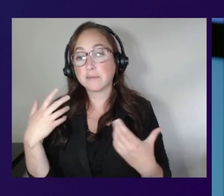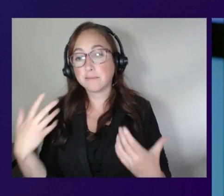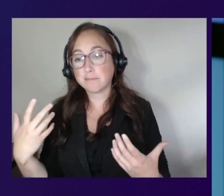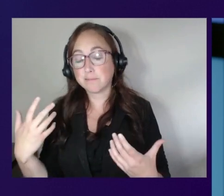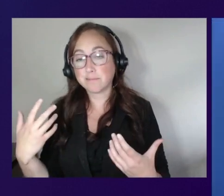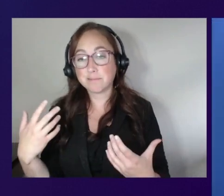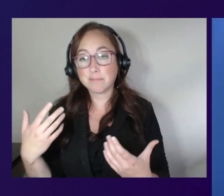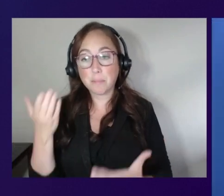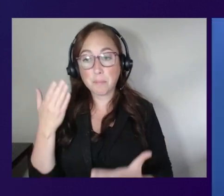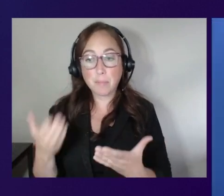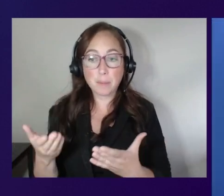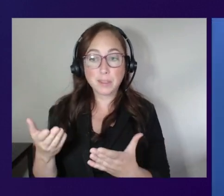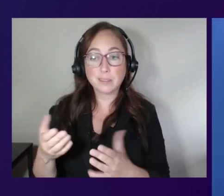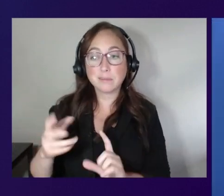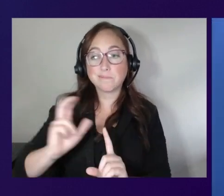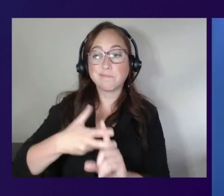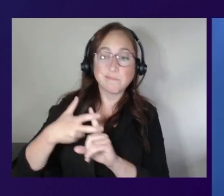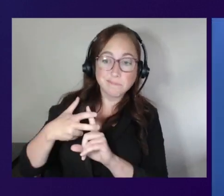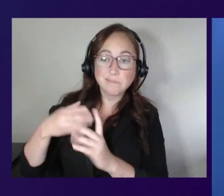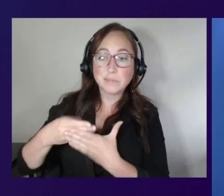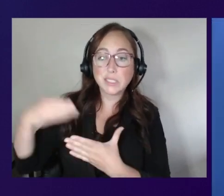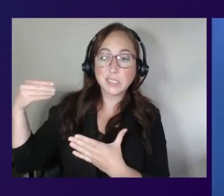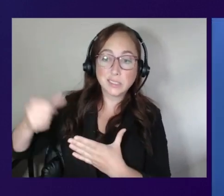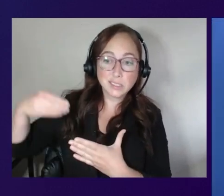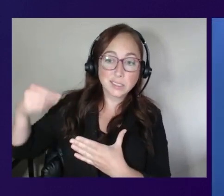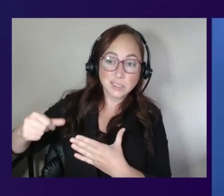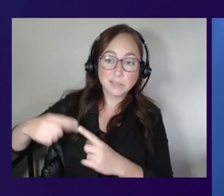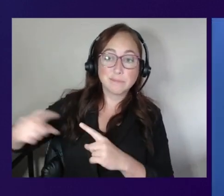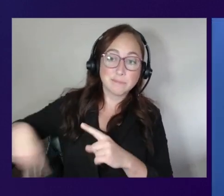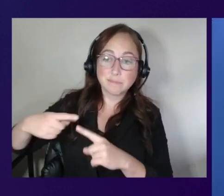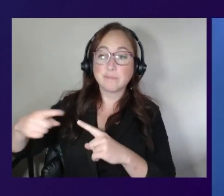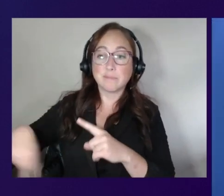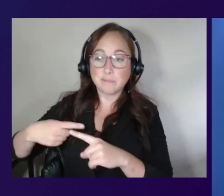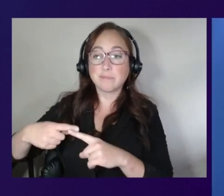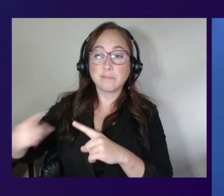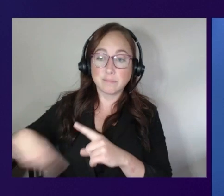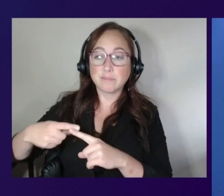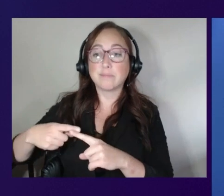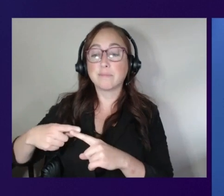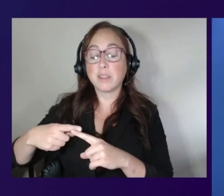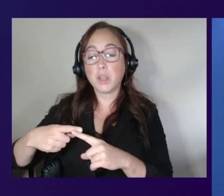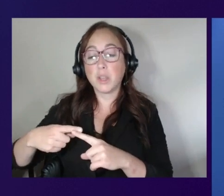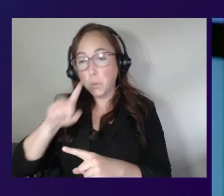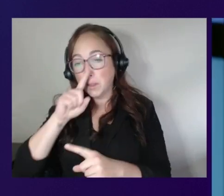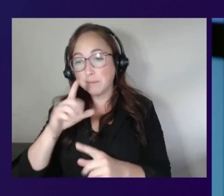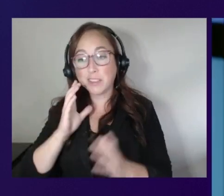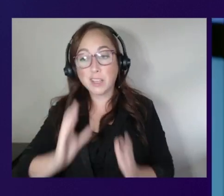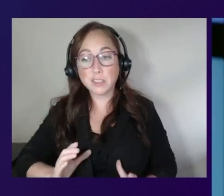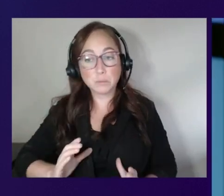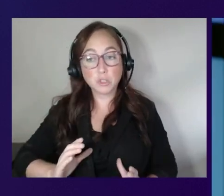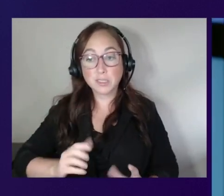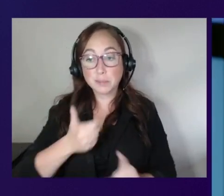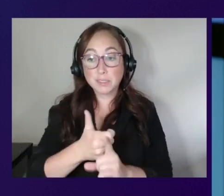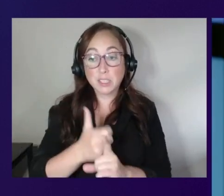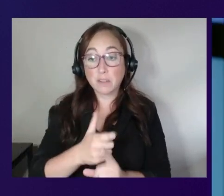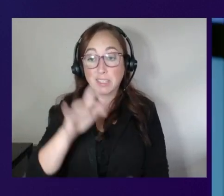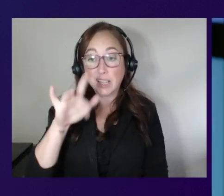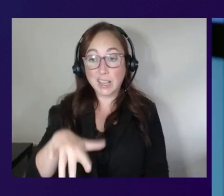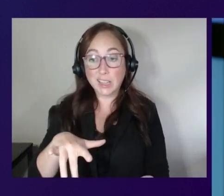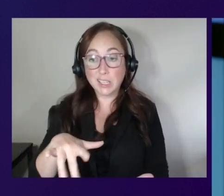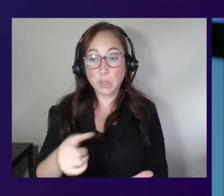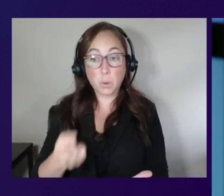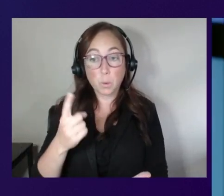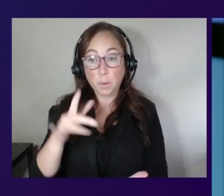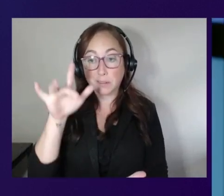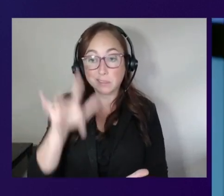procurement cycles, funding cycles, and all of that, customers really have to click one button. Right. Right. So